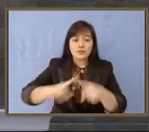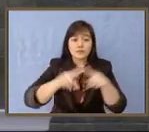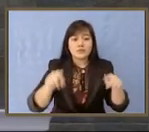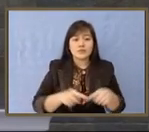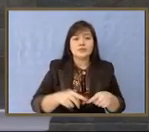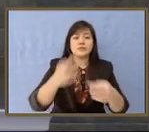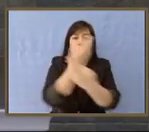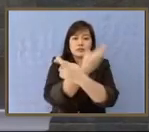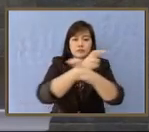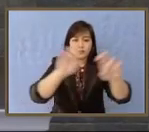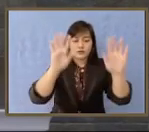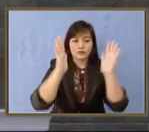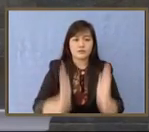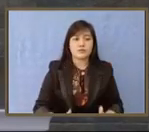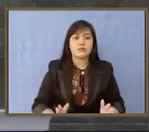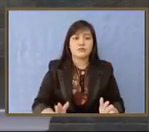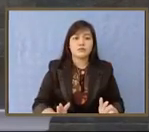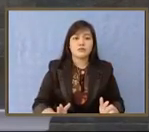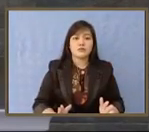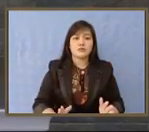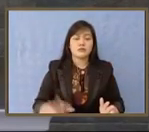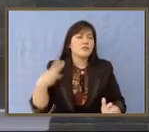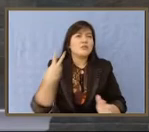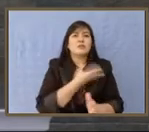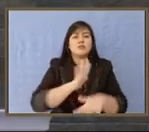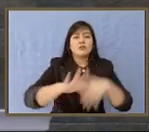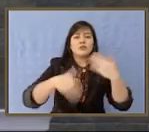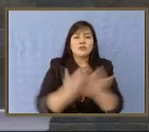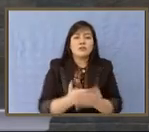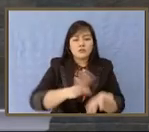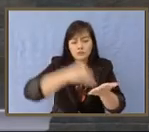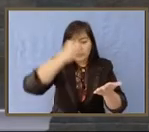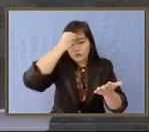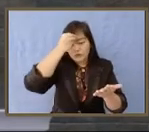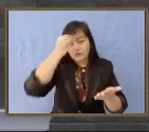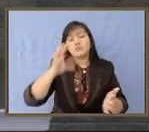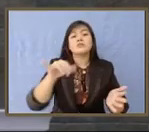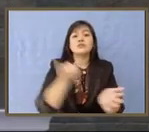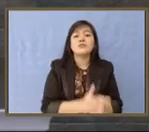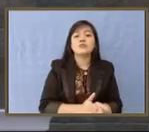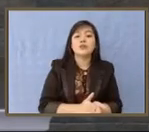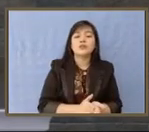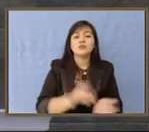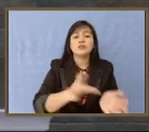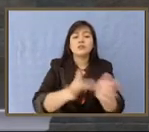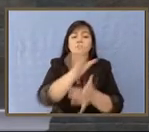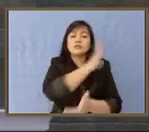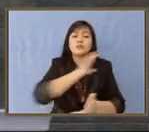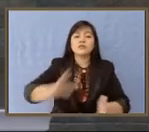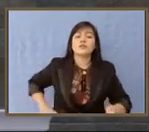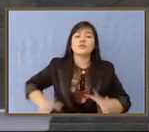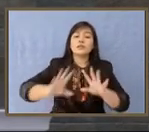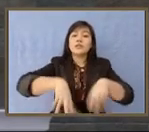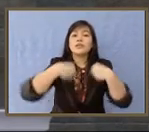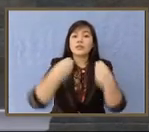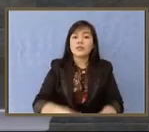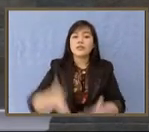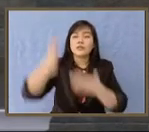gave Himself just to redeem us. So, saan natin makikita yan? Kumbaga, dito sa storya po, sa buhay po ni Ruth,